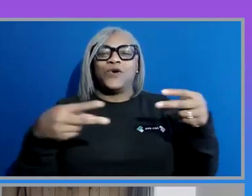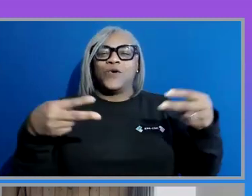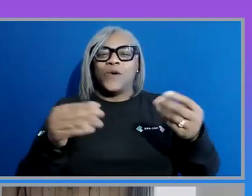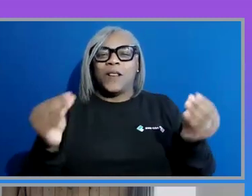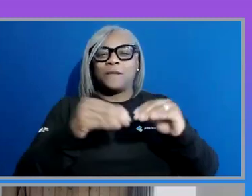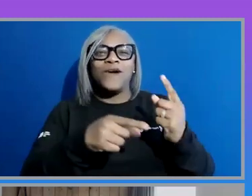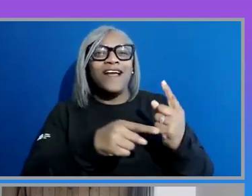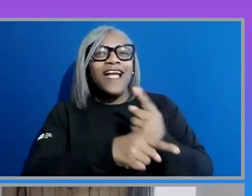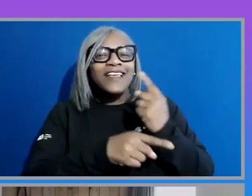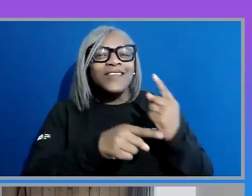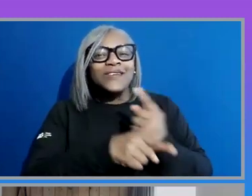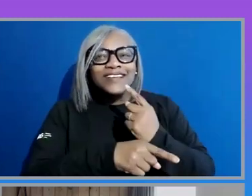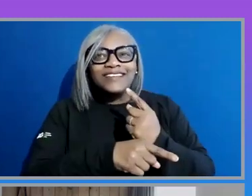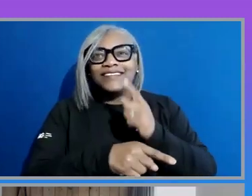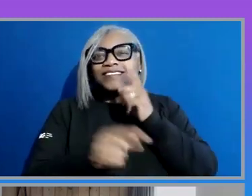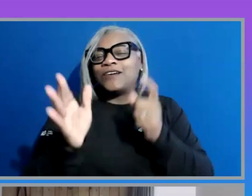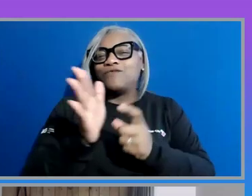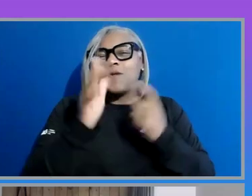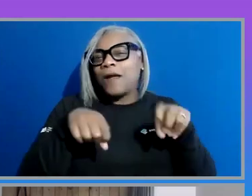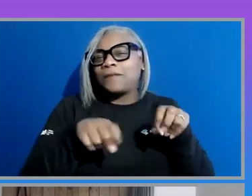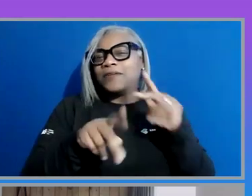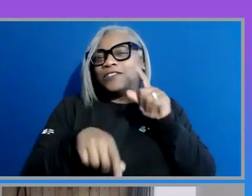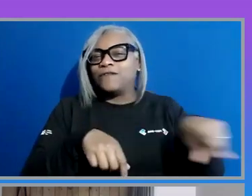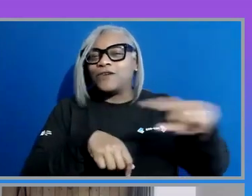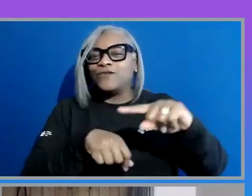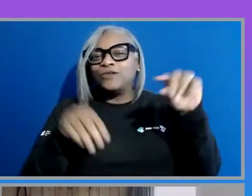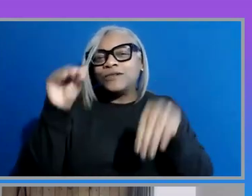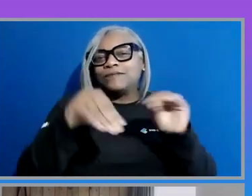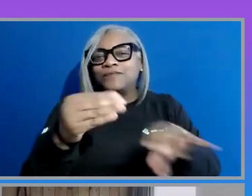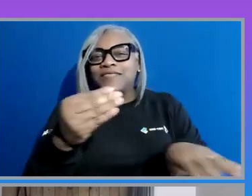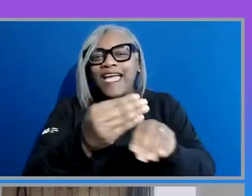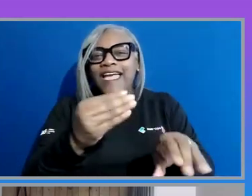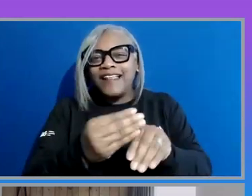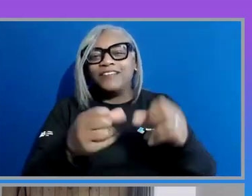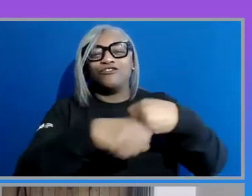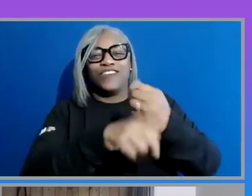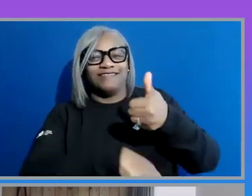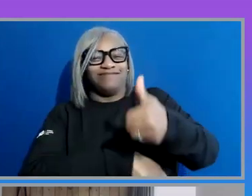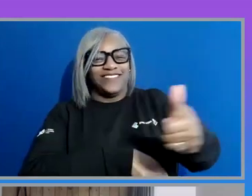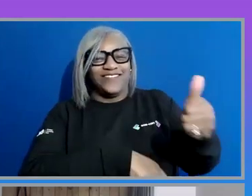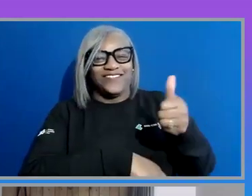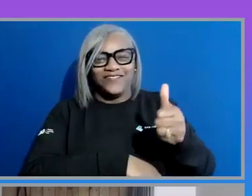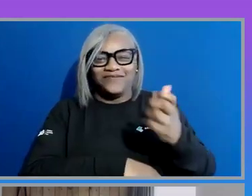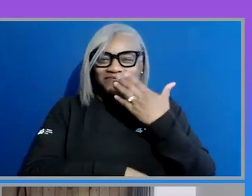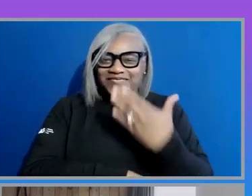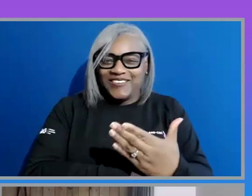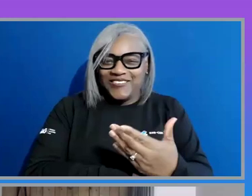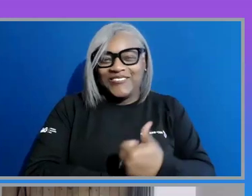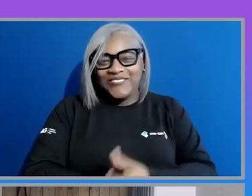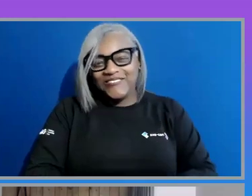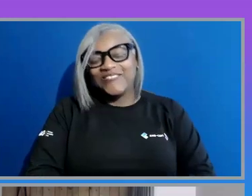accurate. You don't require permission. Create accessible code. Thank you.